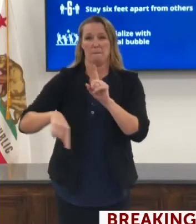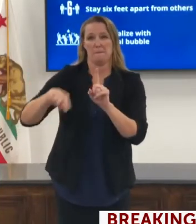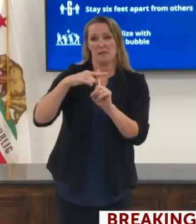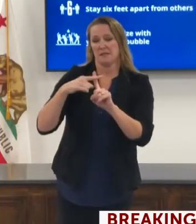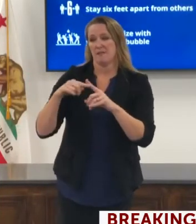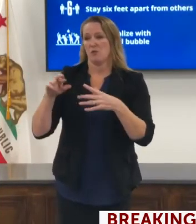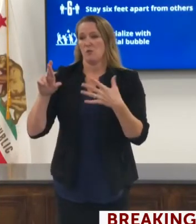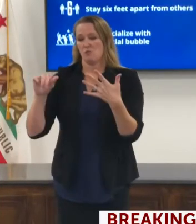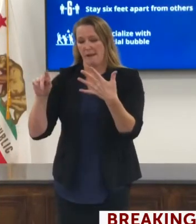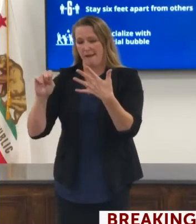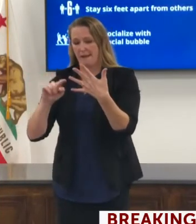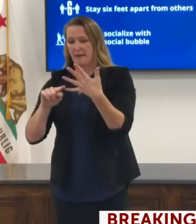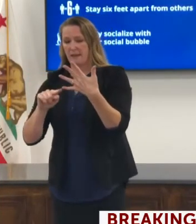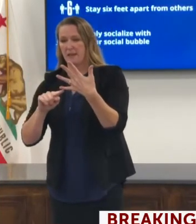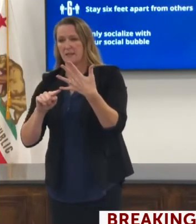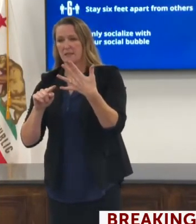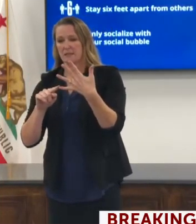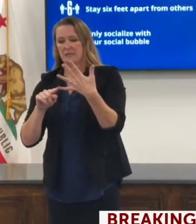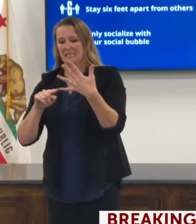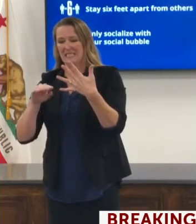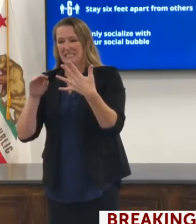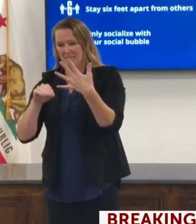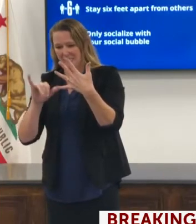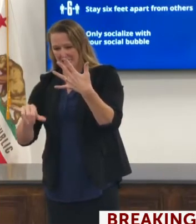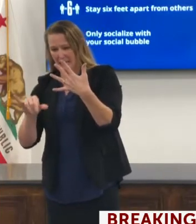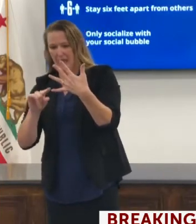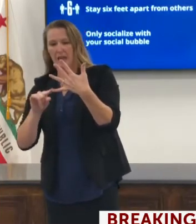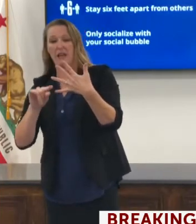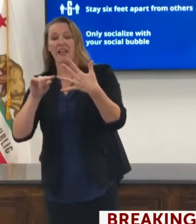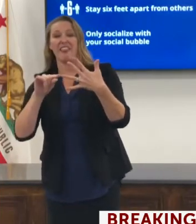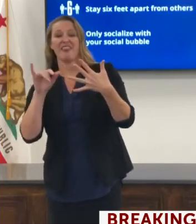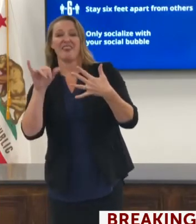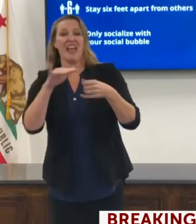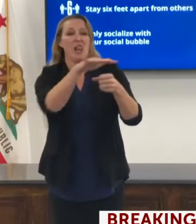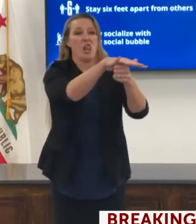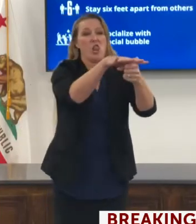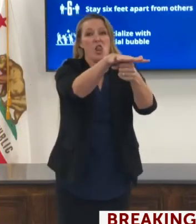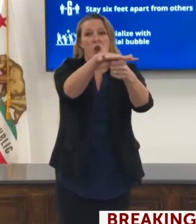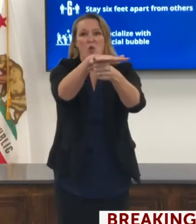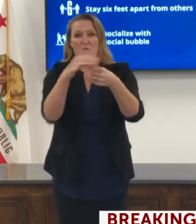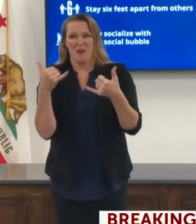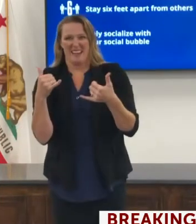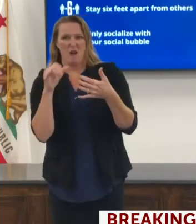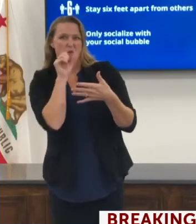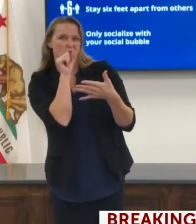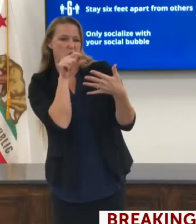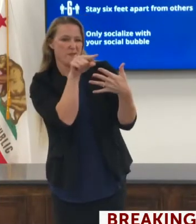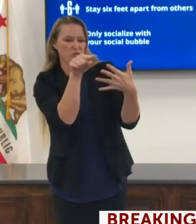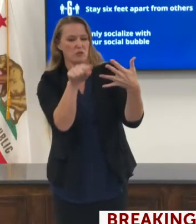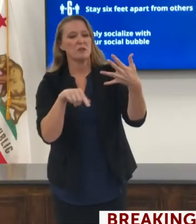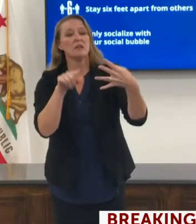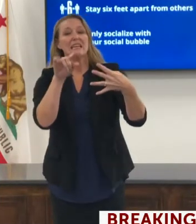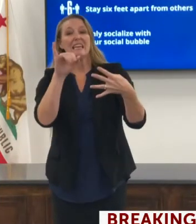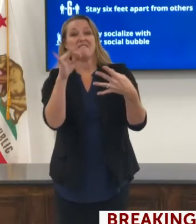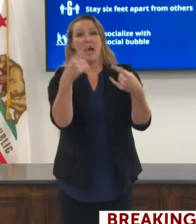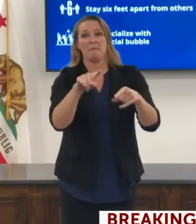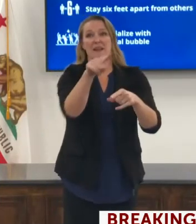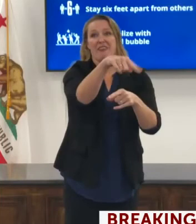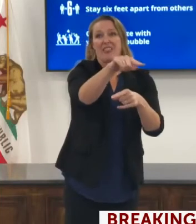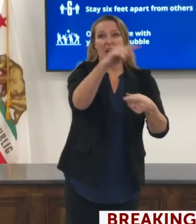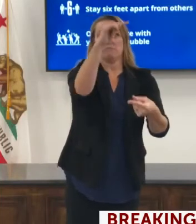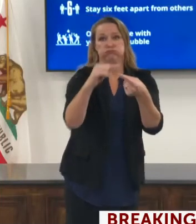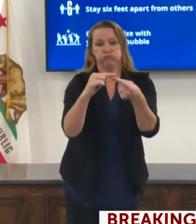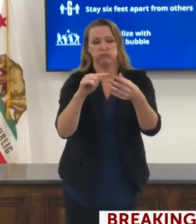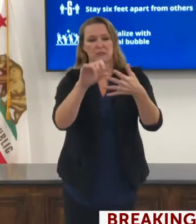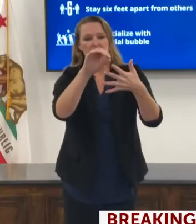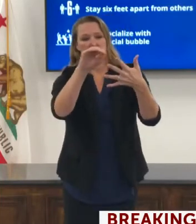additional census tracts have that lower test positivity rate, in the yellow tier. That would be